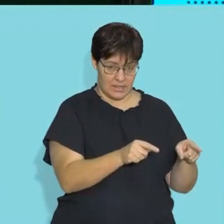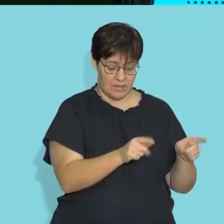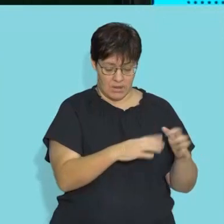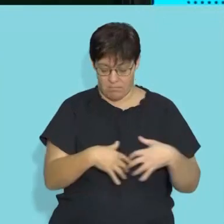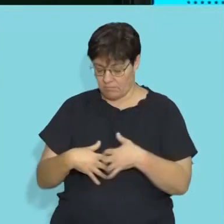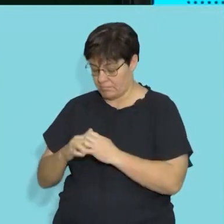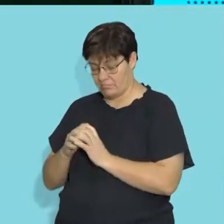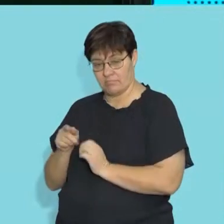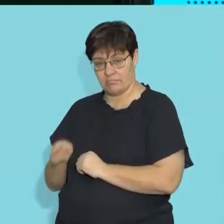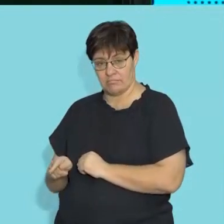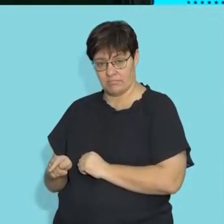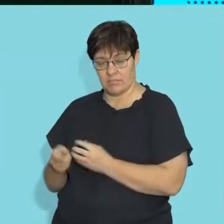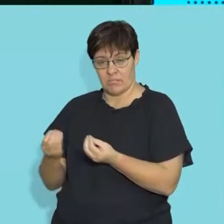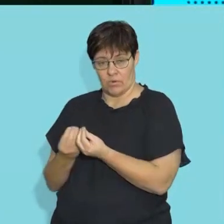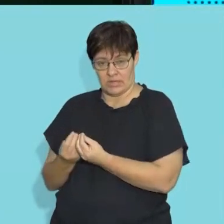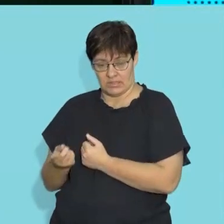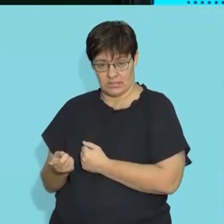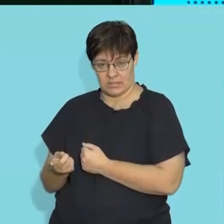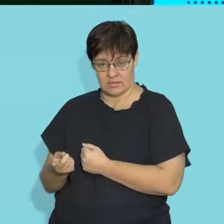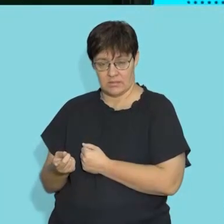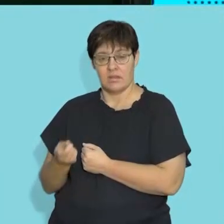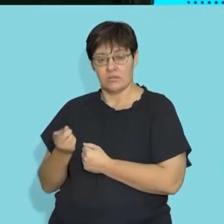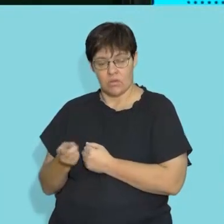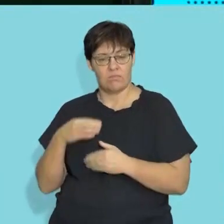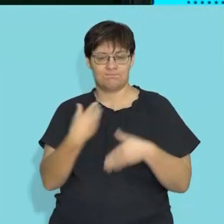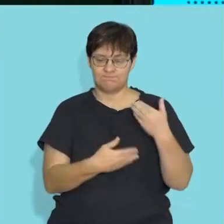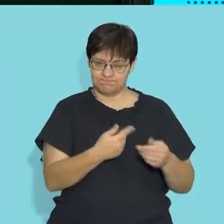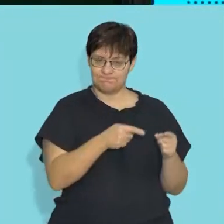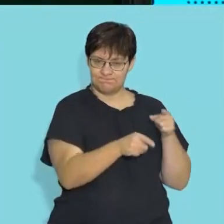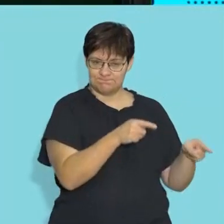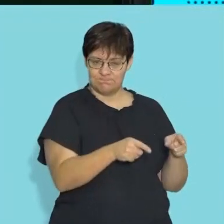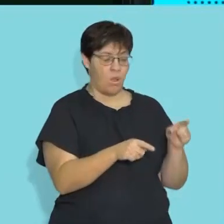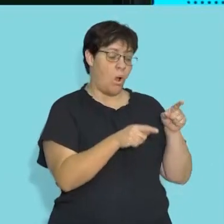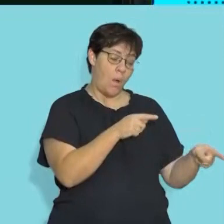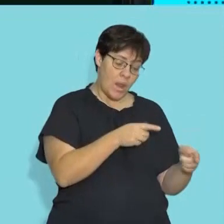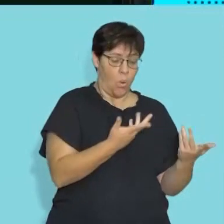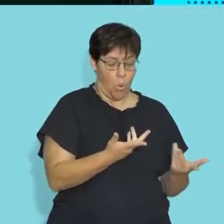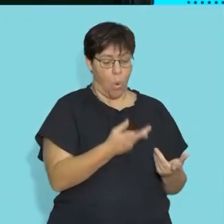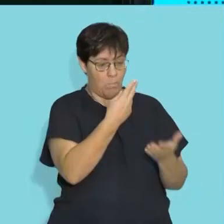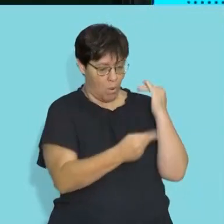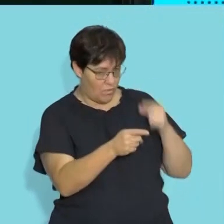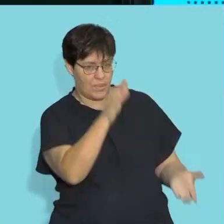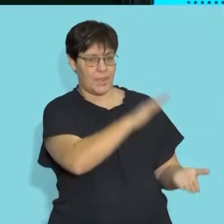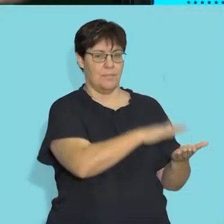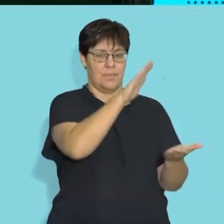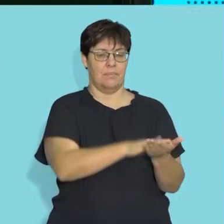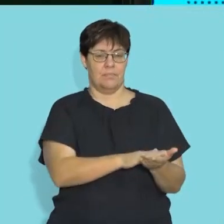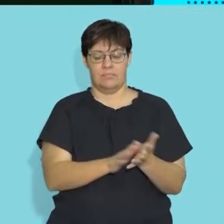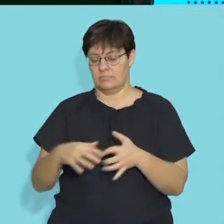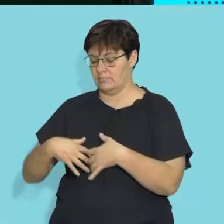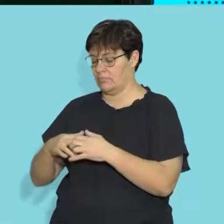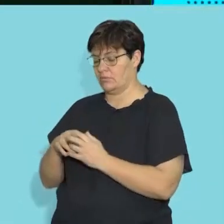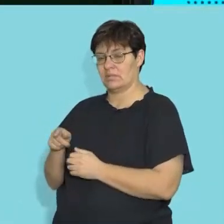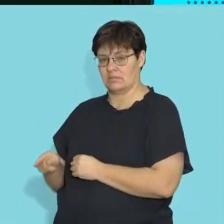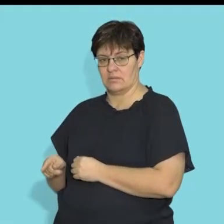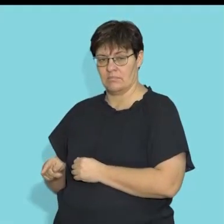will form product. And as the time goes on, the reactant, one or two of them will get used up, and it will